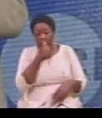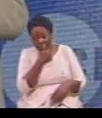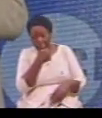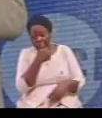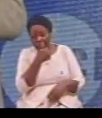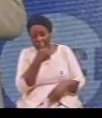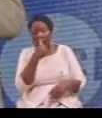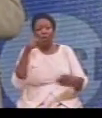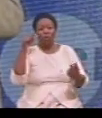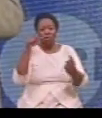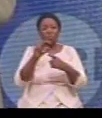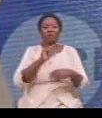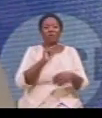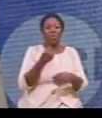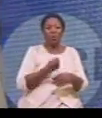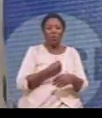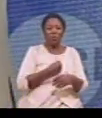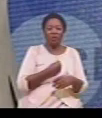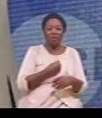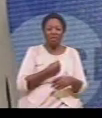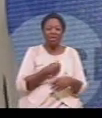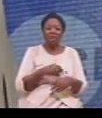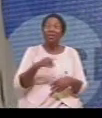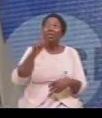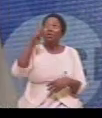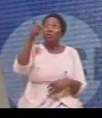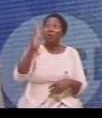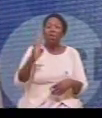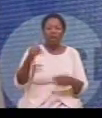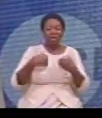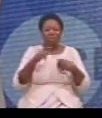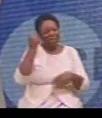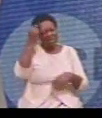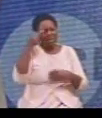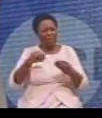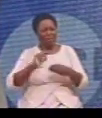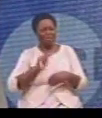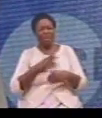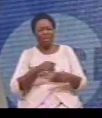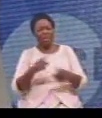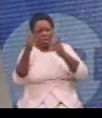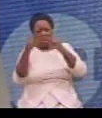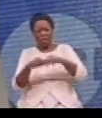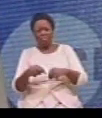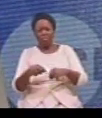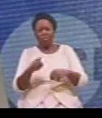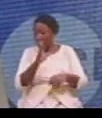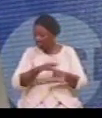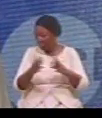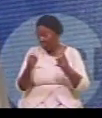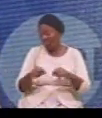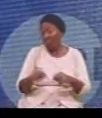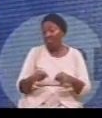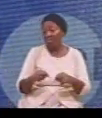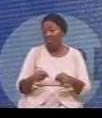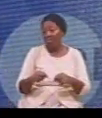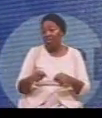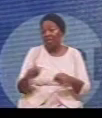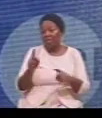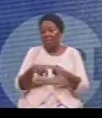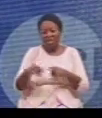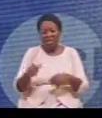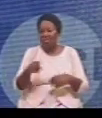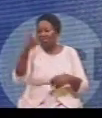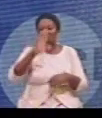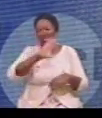to us word. He's been thinking about us. He said, come. You didn't come. Did God get